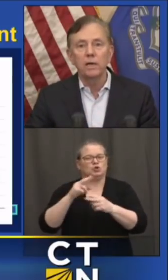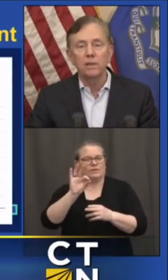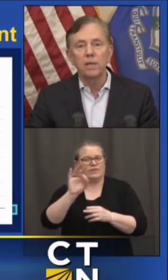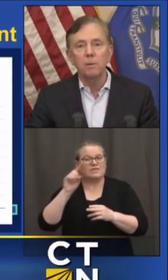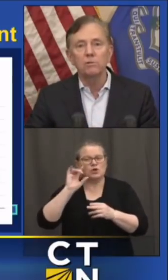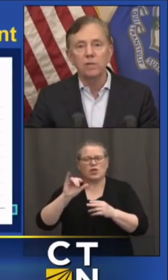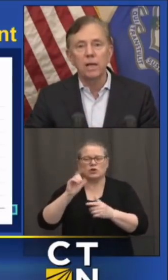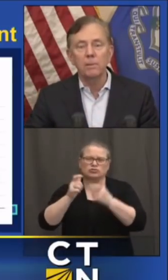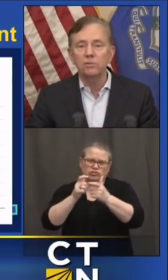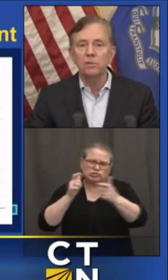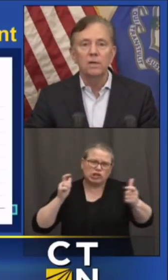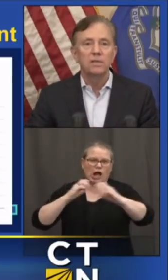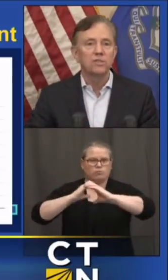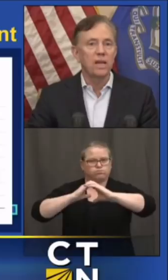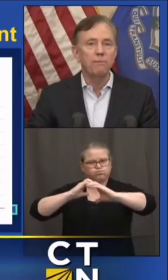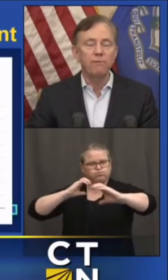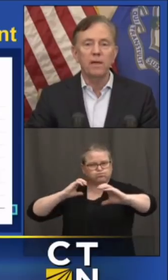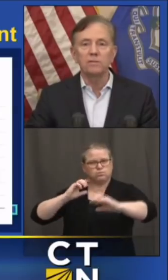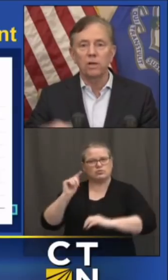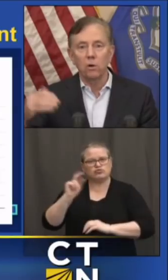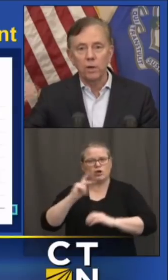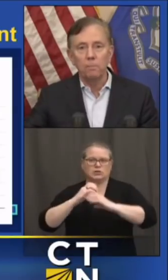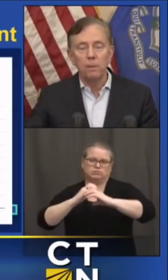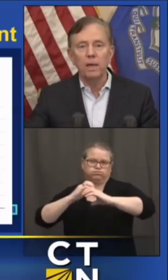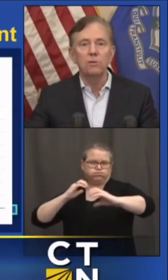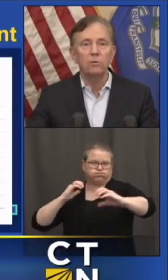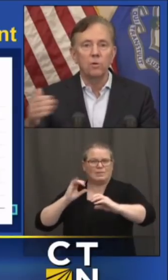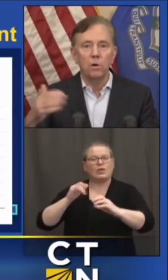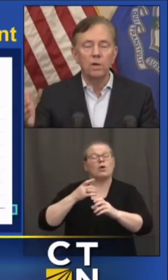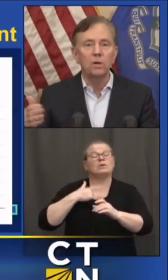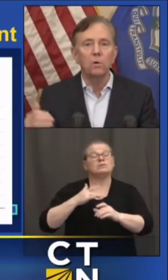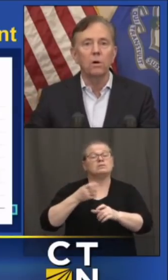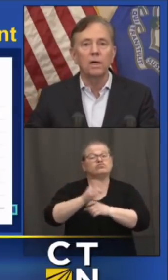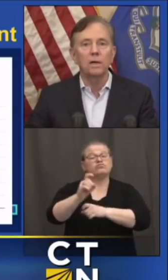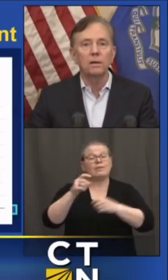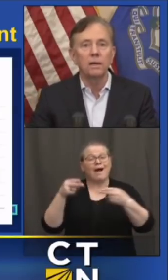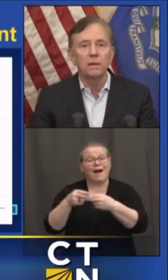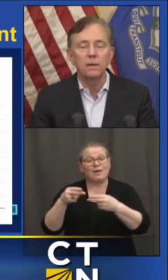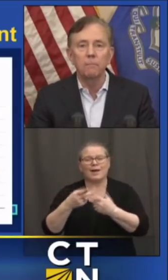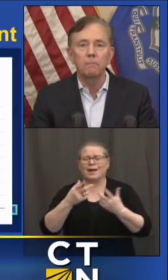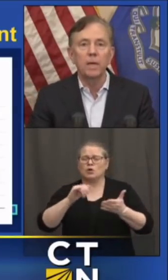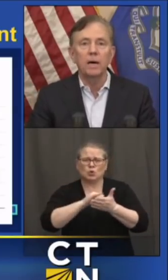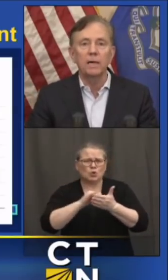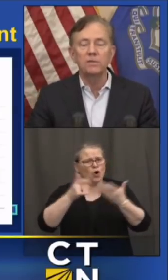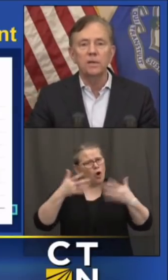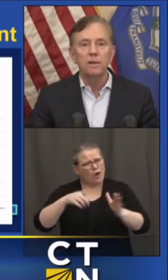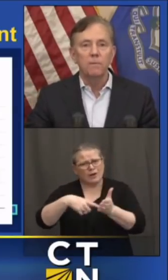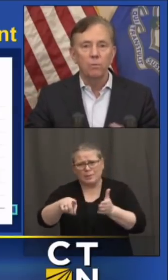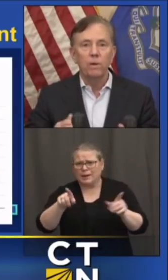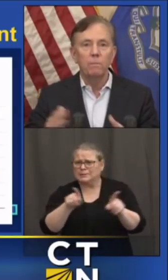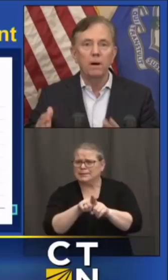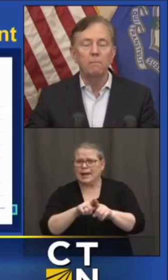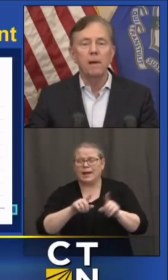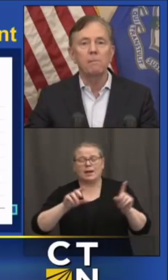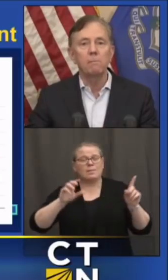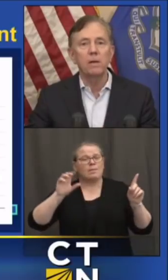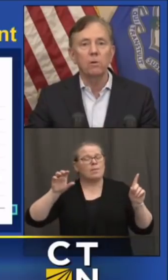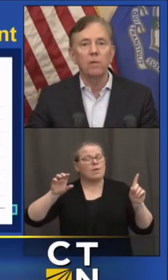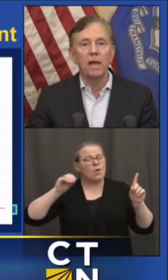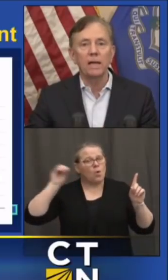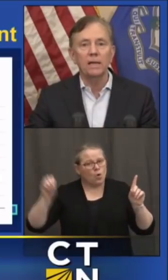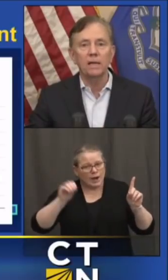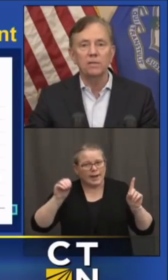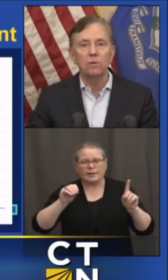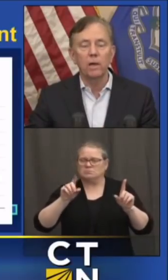creating the most damage. Same fee as they already pay in New York and Oregon and beyond. We'd